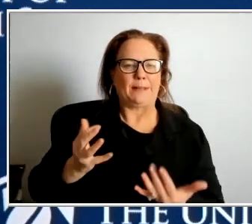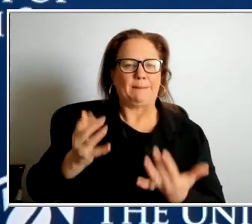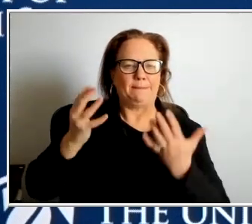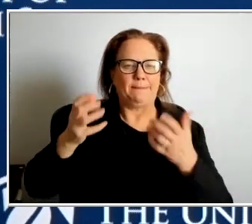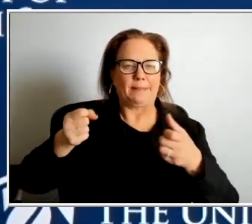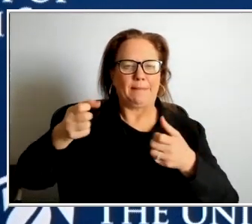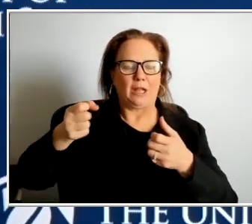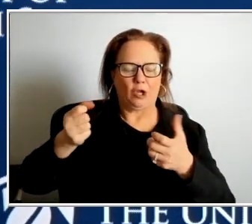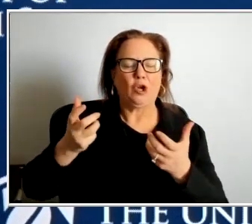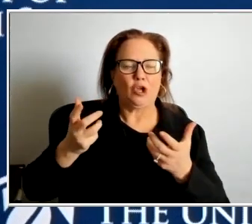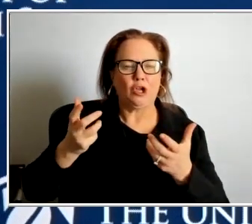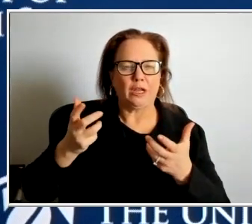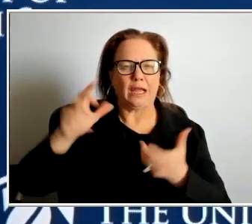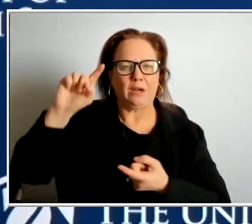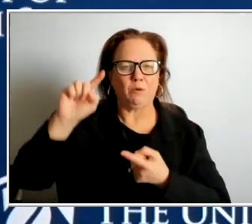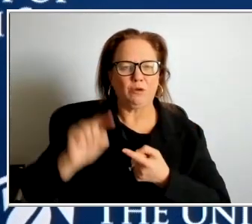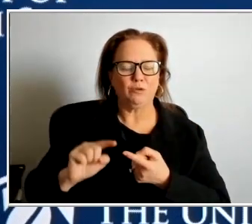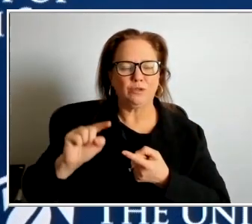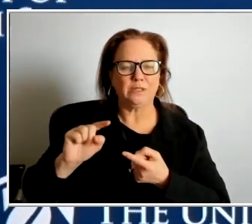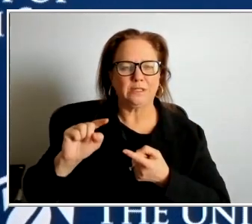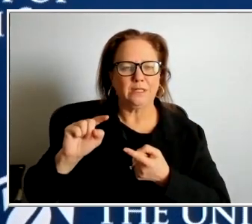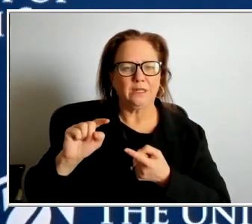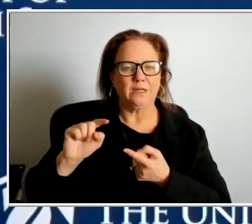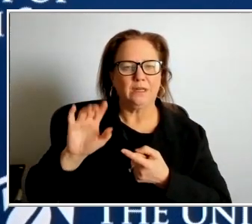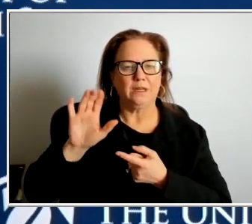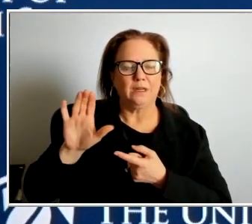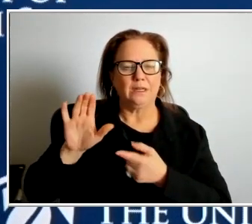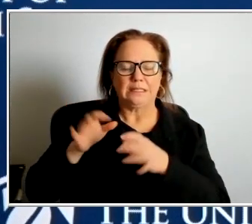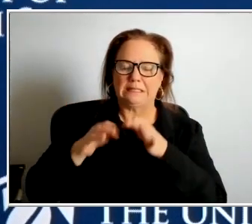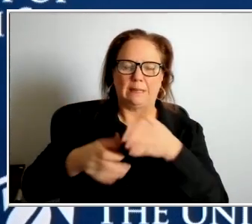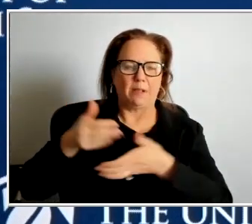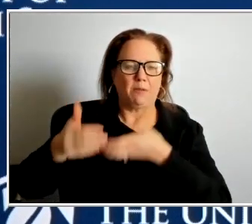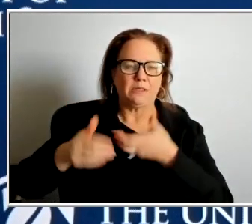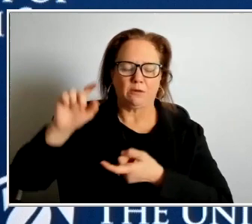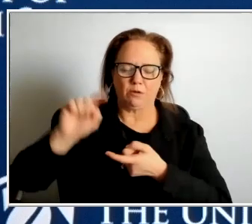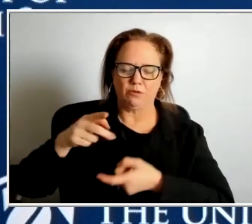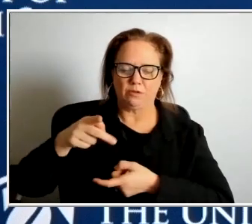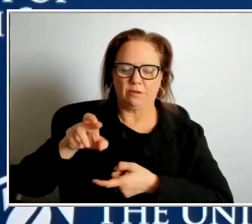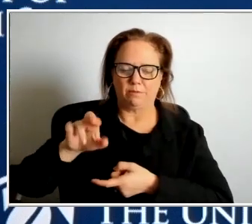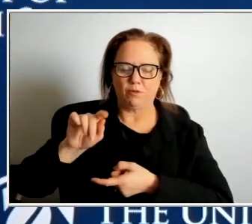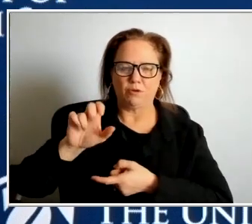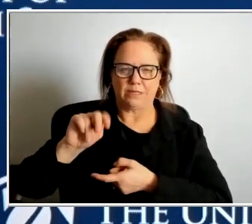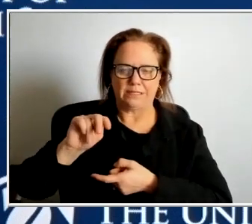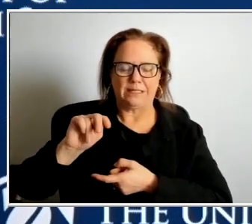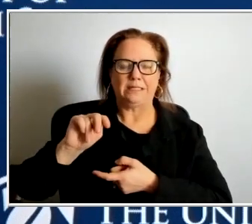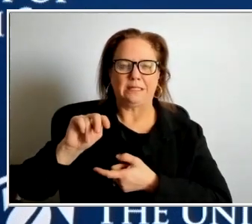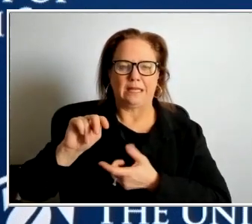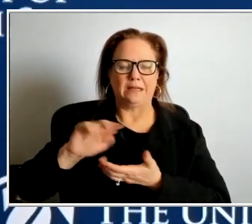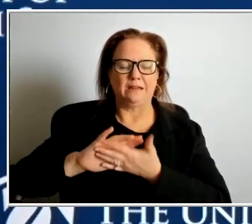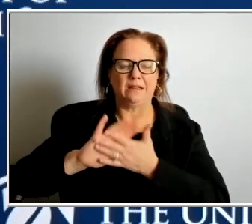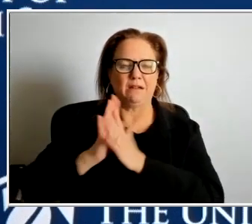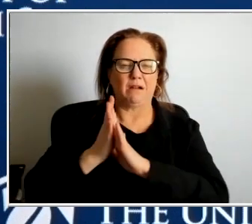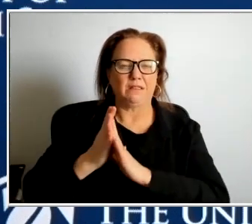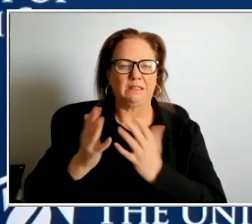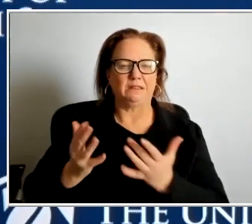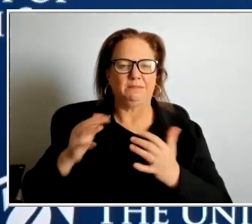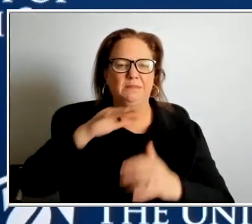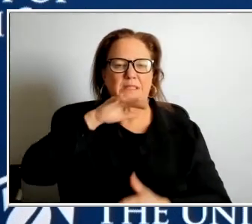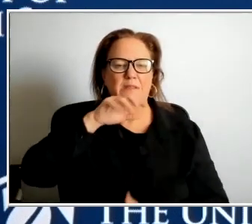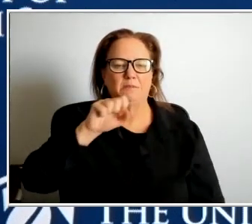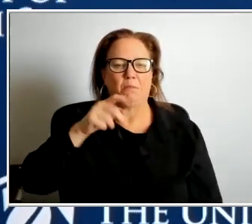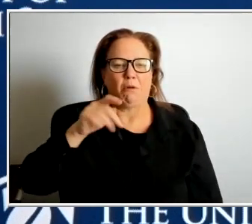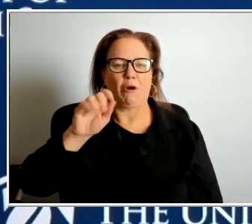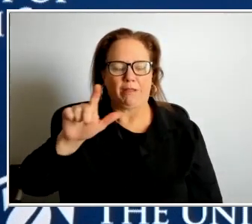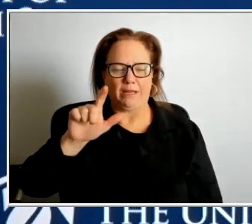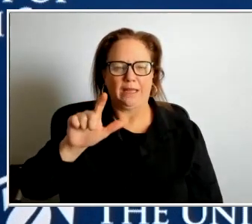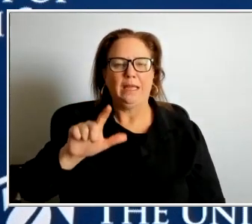helps reduce and cut down on the proteins that help cause and enzymes that cause spoilage, but also reduces that bacterial burden